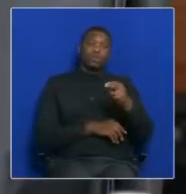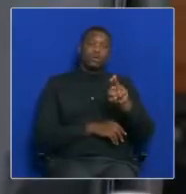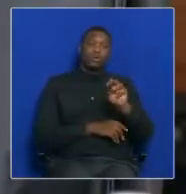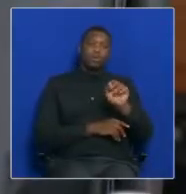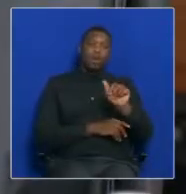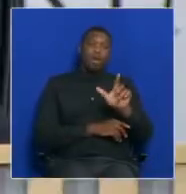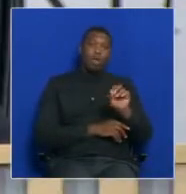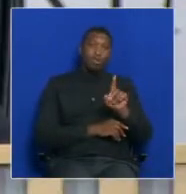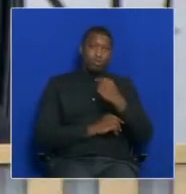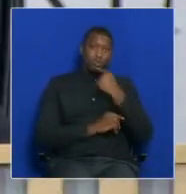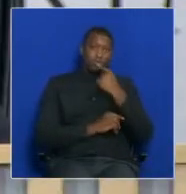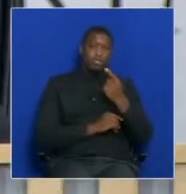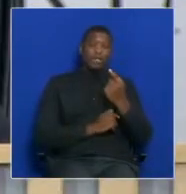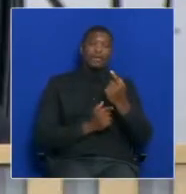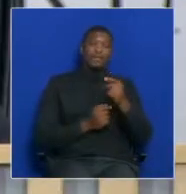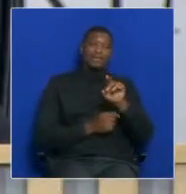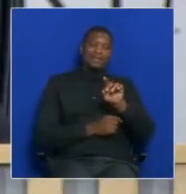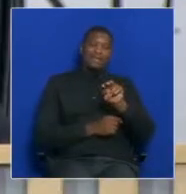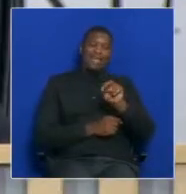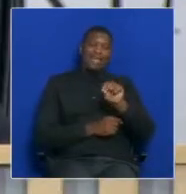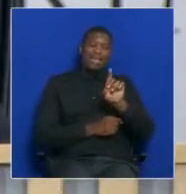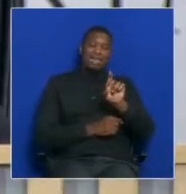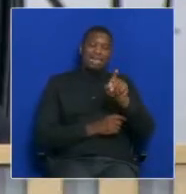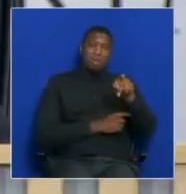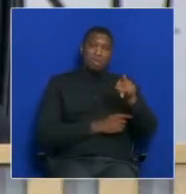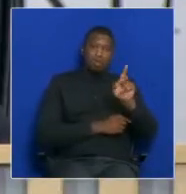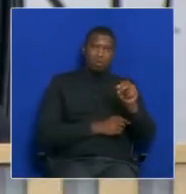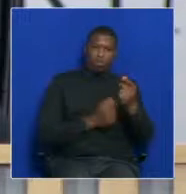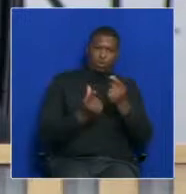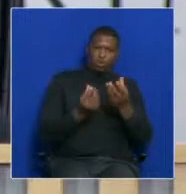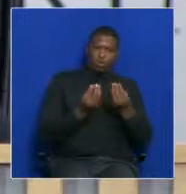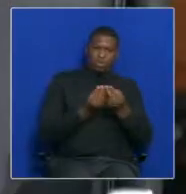to deal with that matter. That is correct.